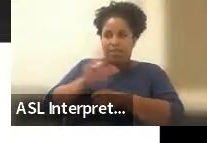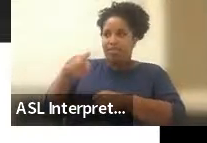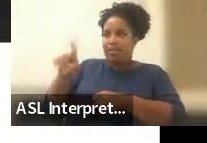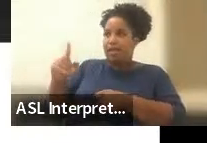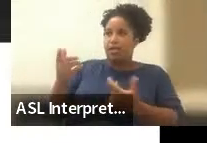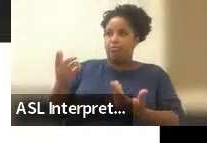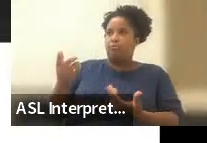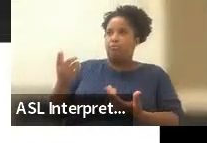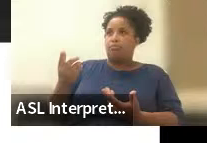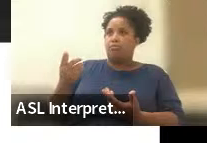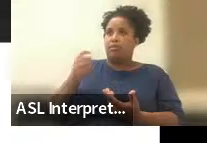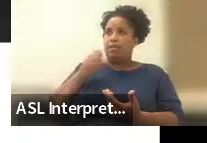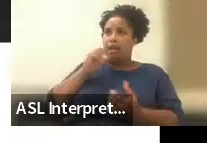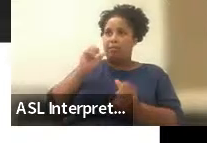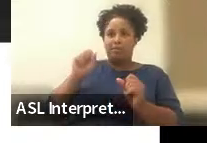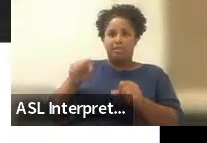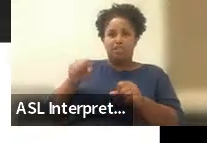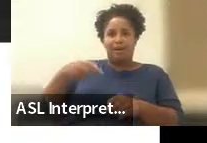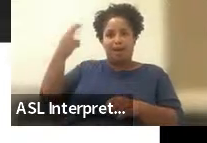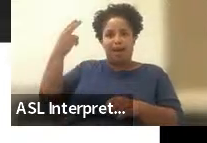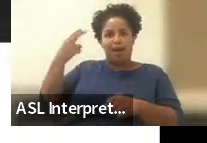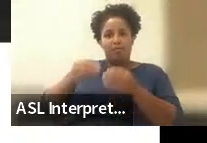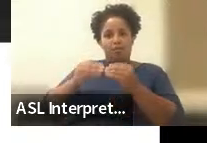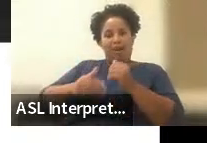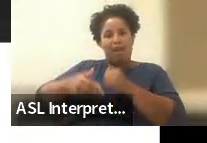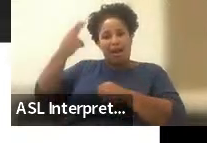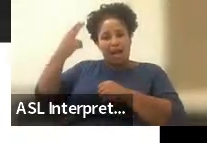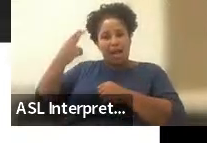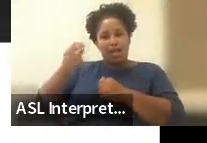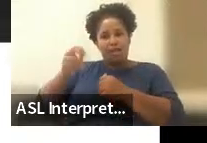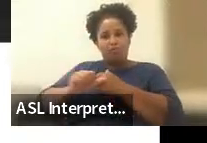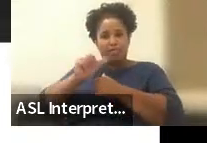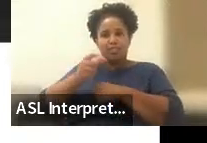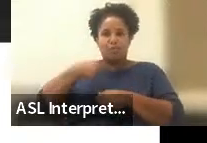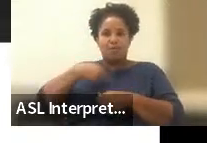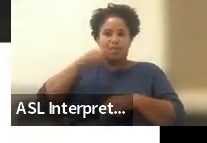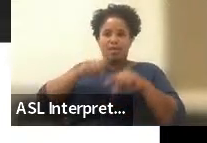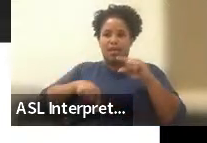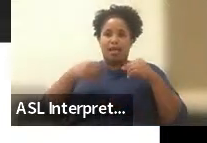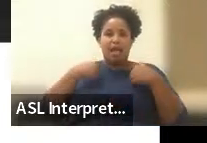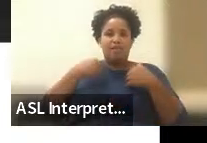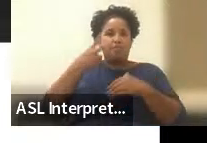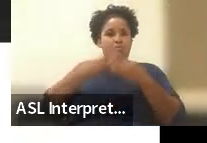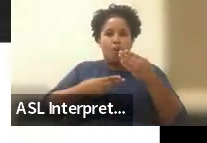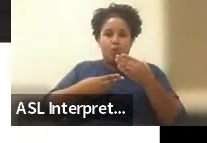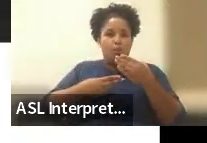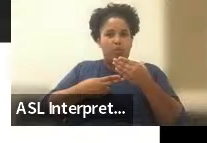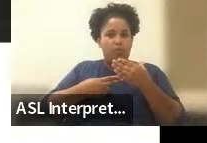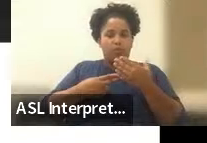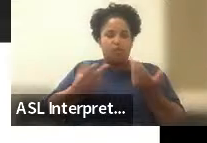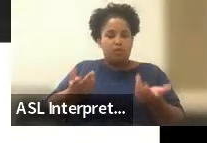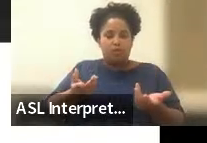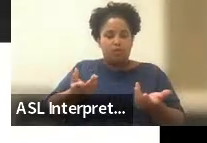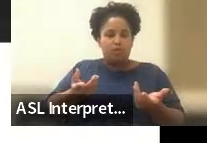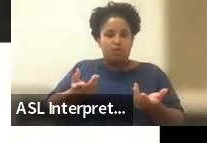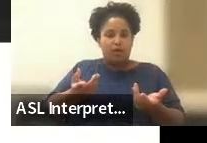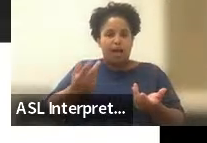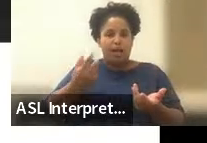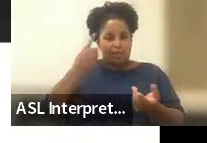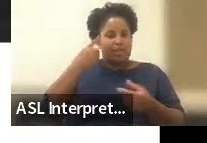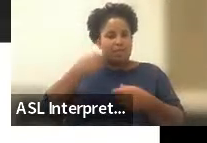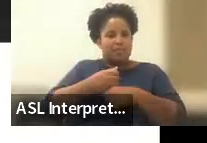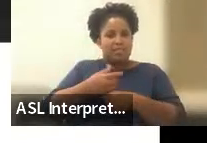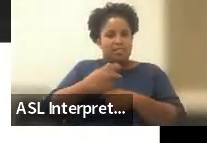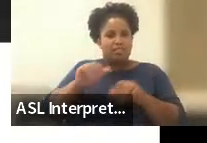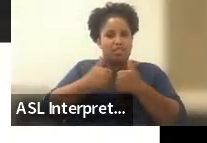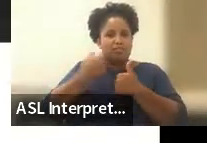not potentially at higher risk. You see what I'm saying? Like we can't kind of have it both ways. I think it makes it difficult for